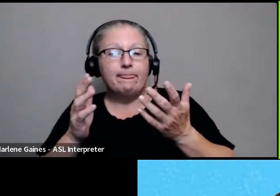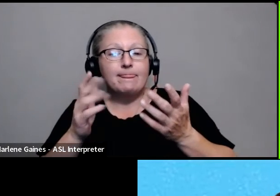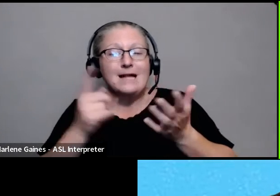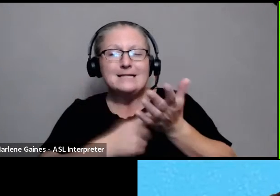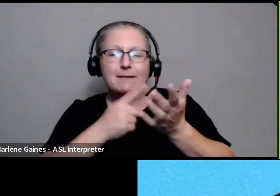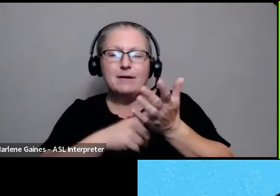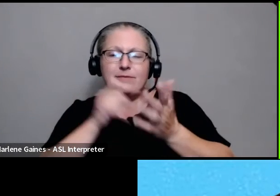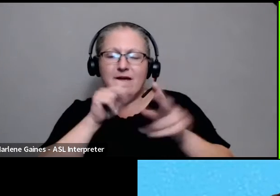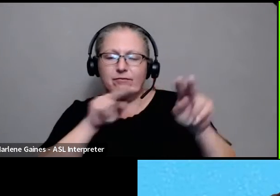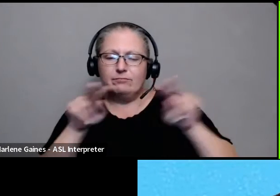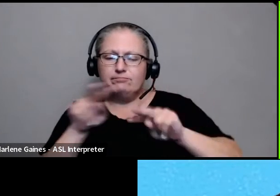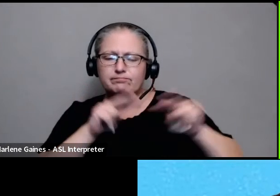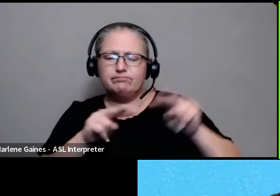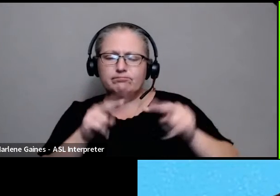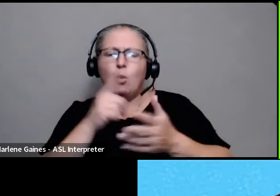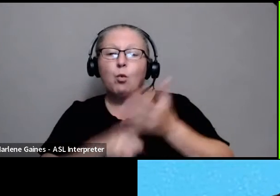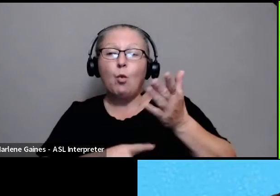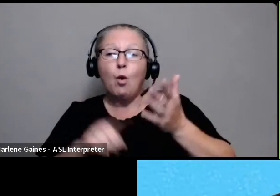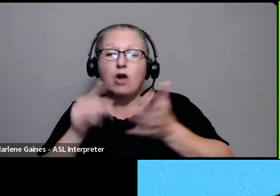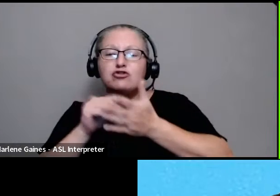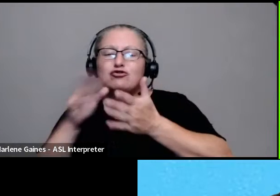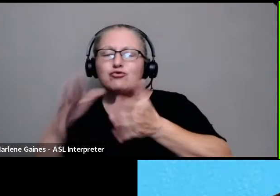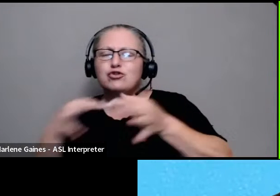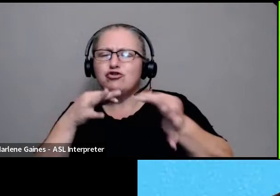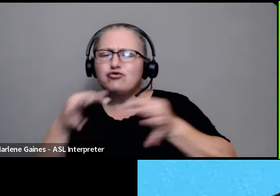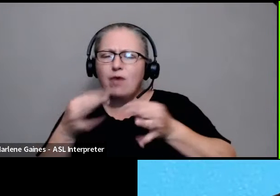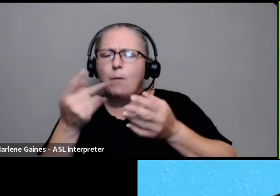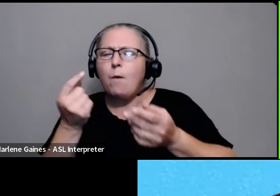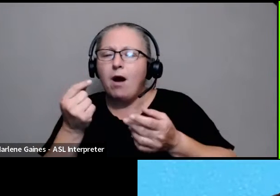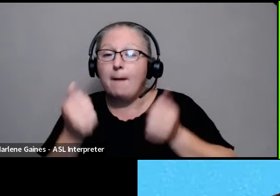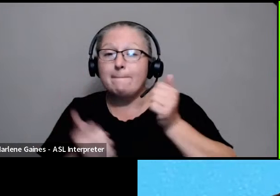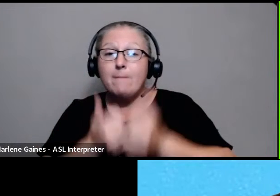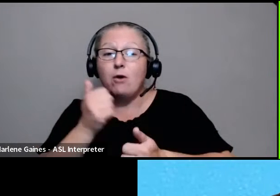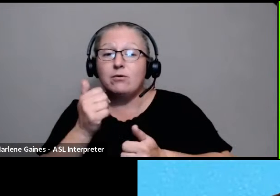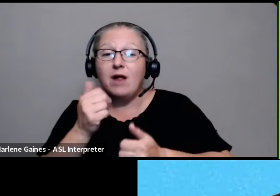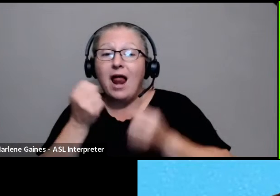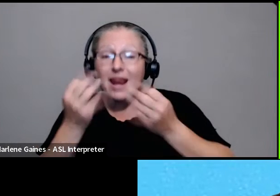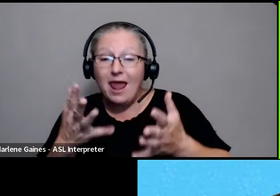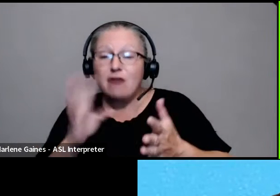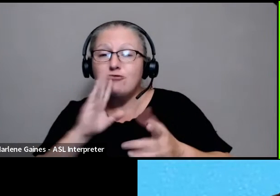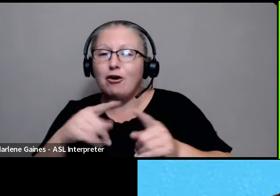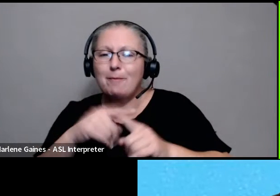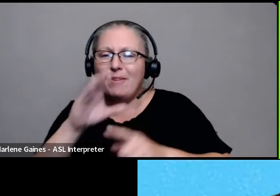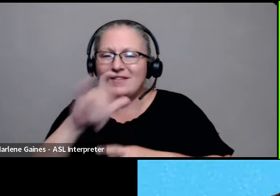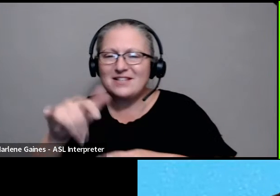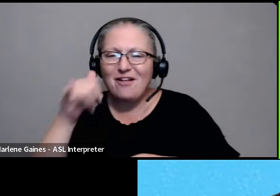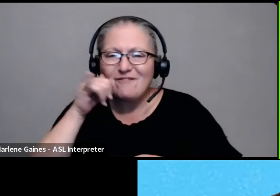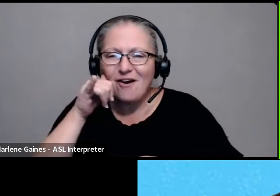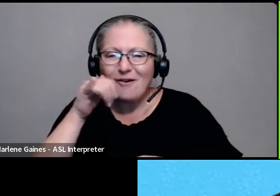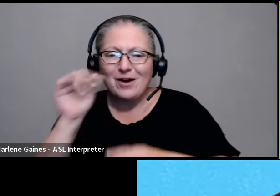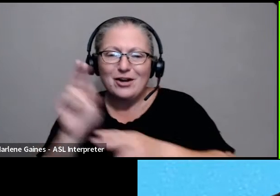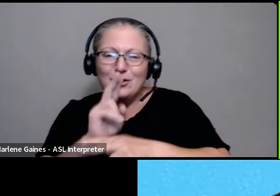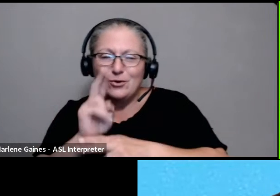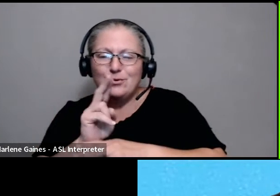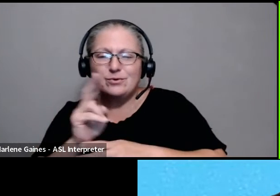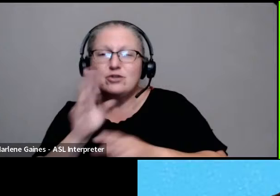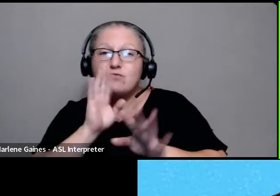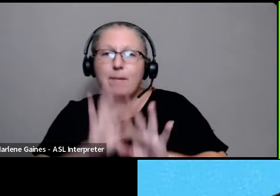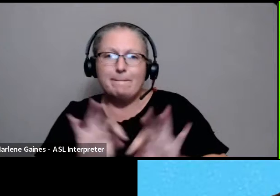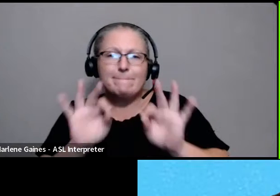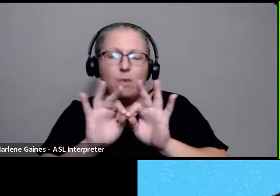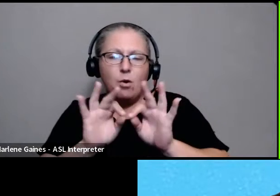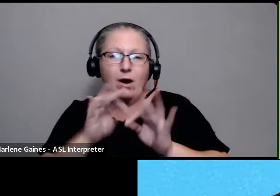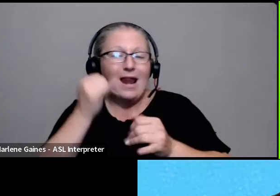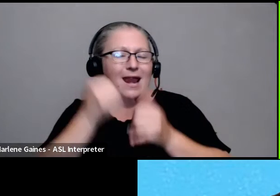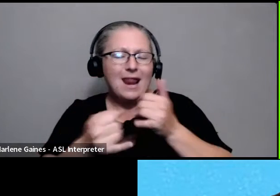the lines of what's the information the student describes, but a lot of it is talked about just the cell phone and kind of the use there. And so I think it's really important. The one